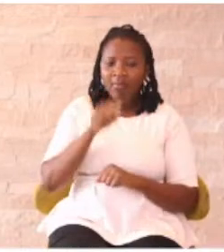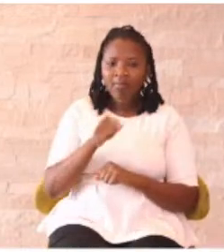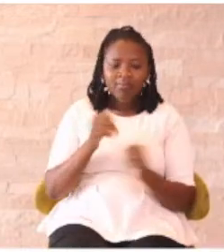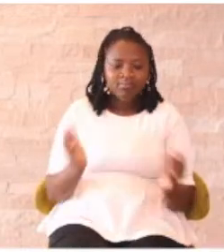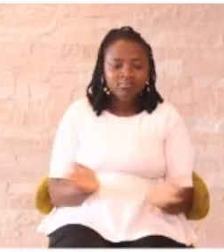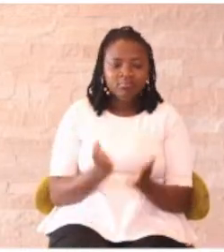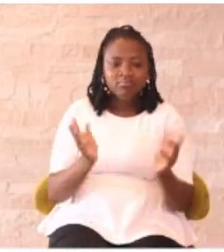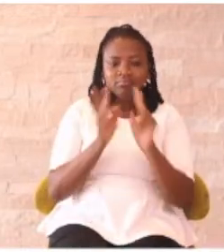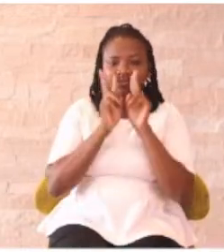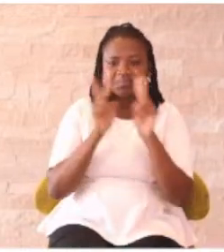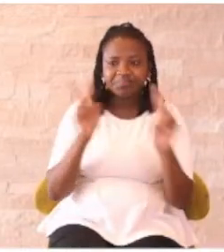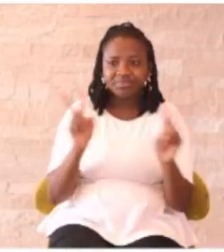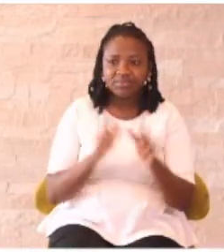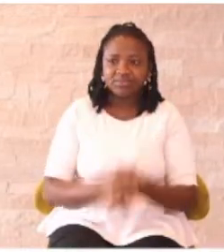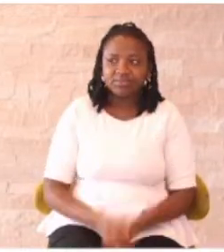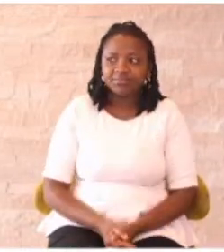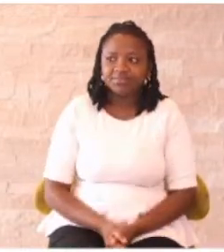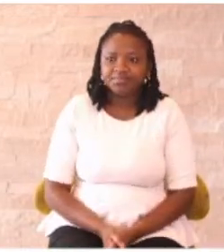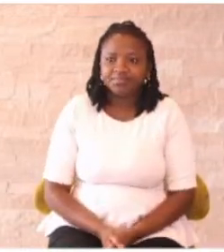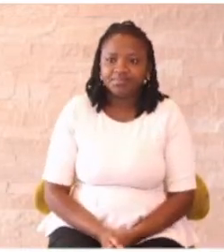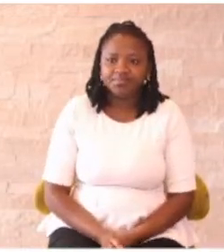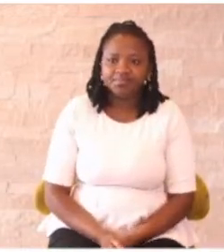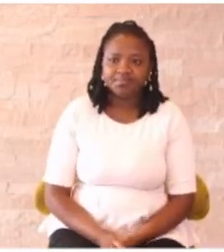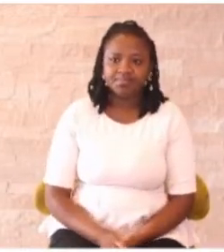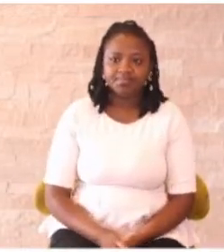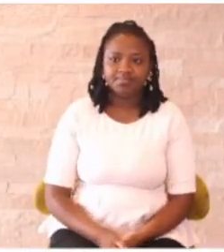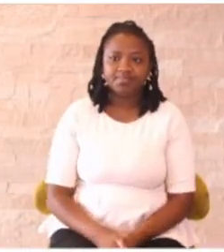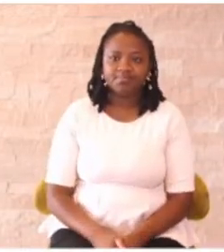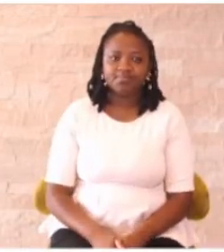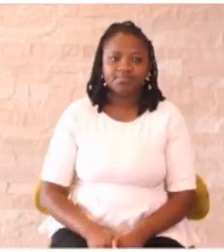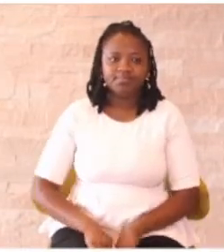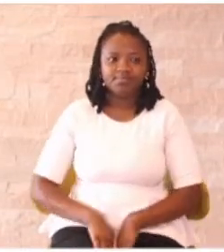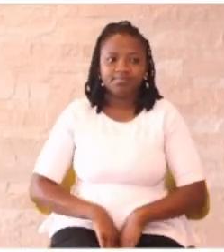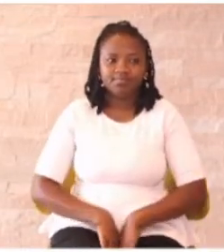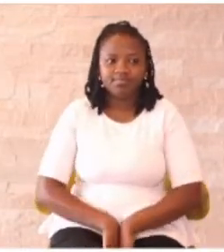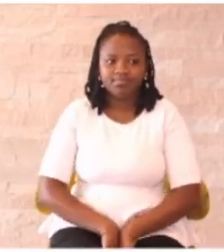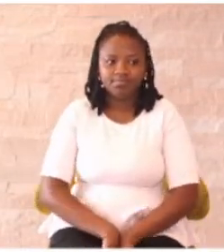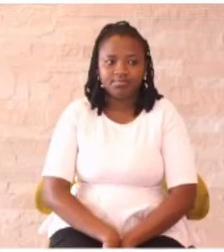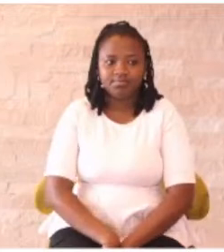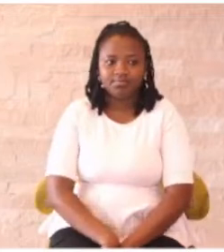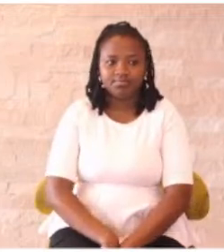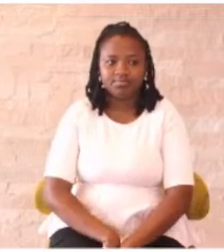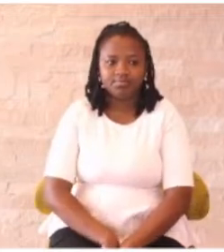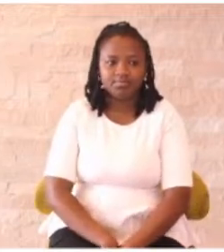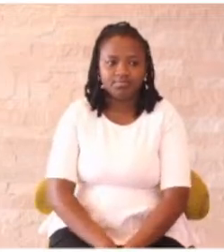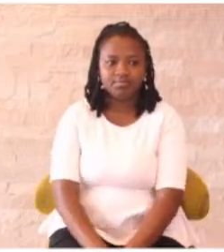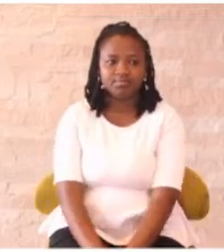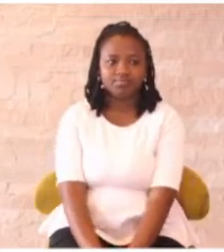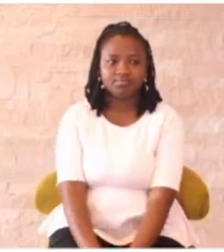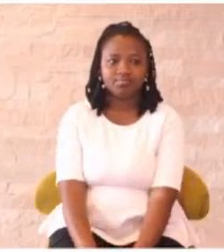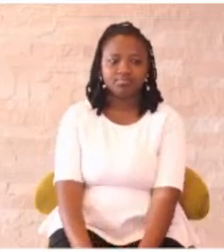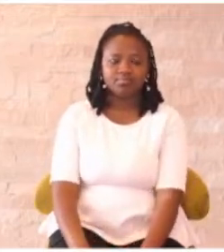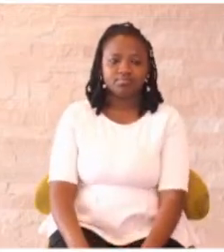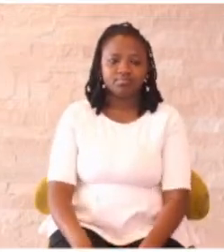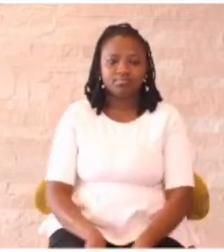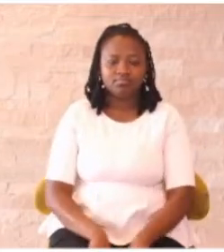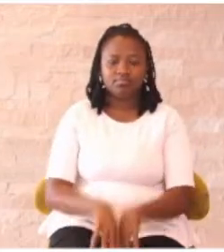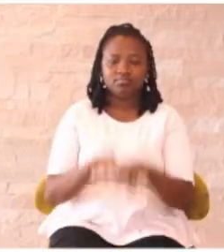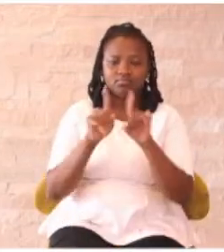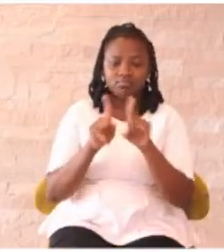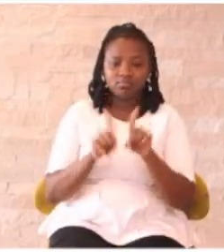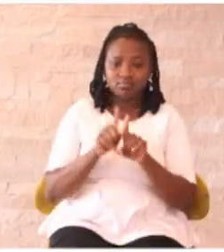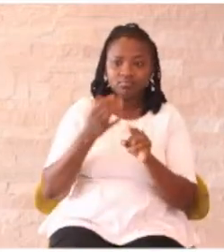peace and unity amongst families. The other success that we achieved is that the joint refresher training